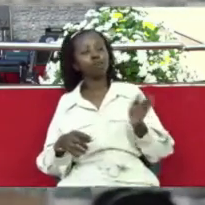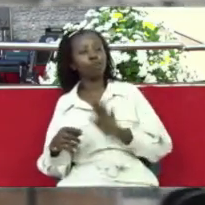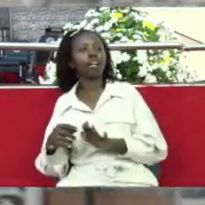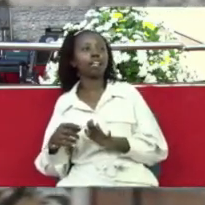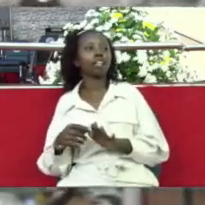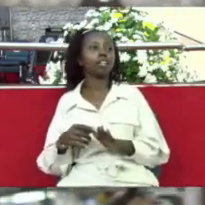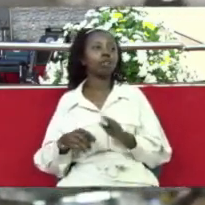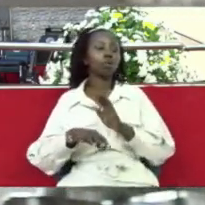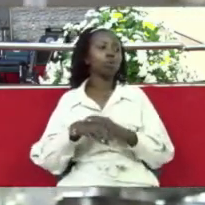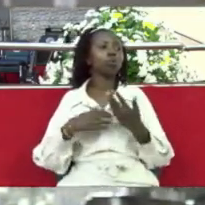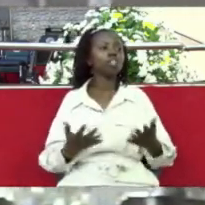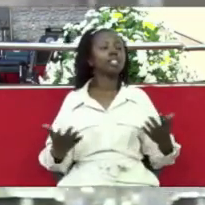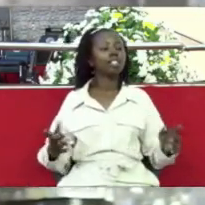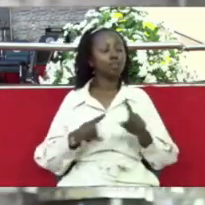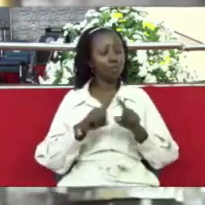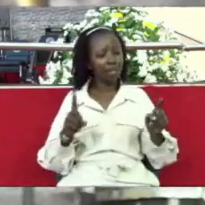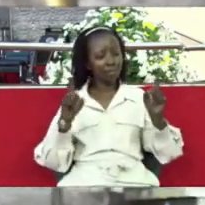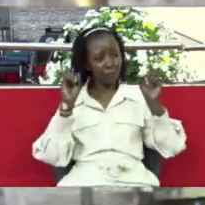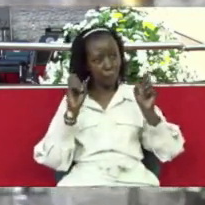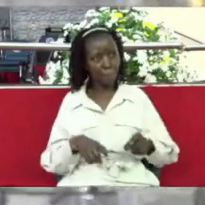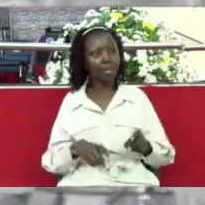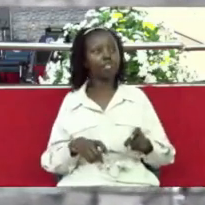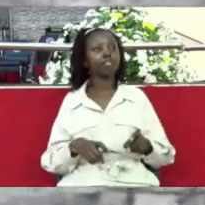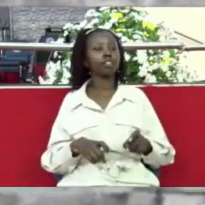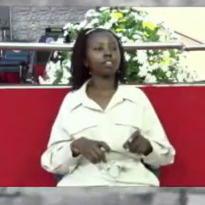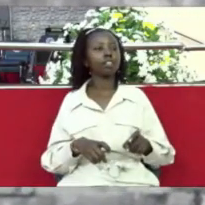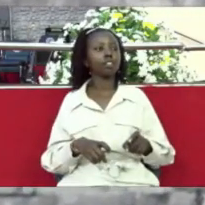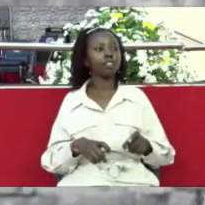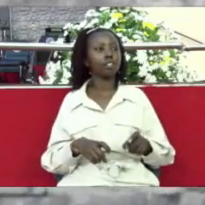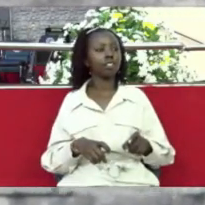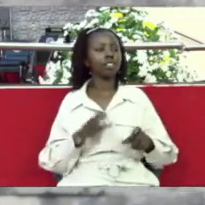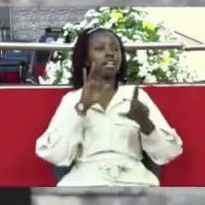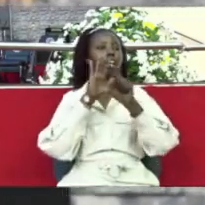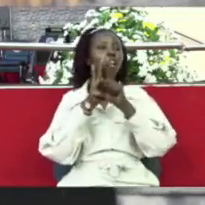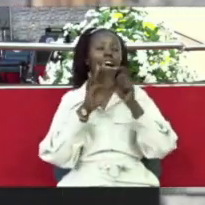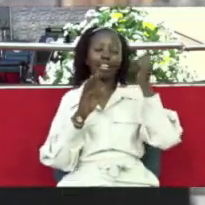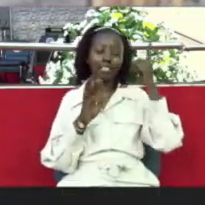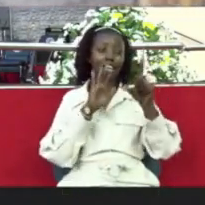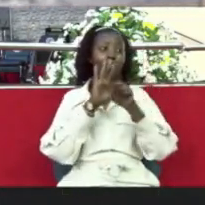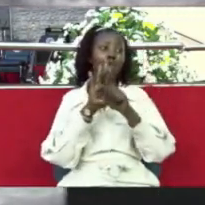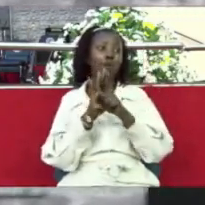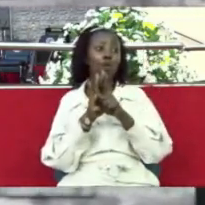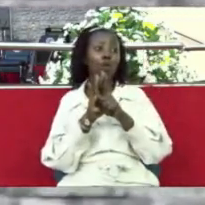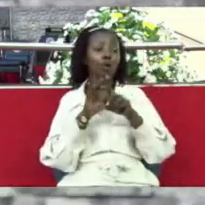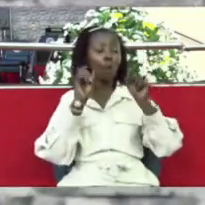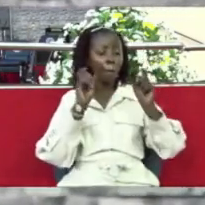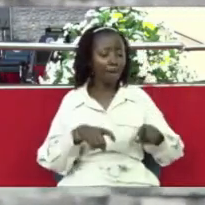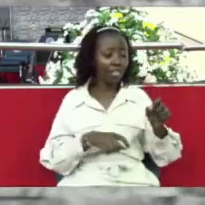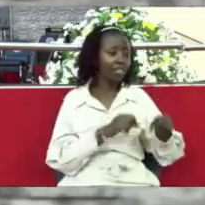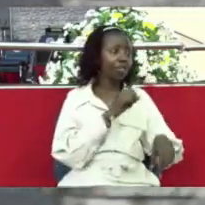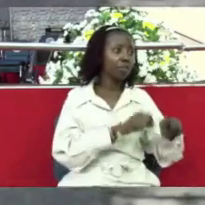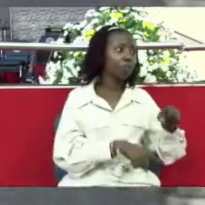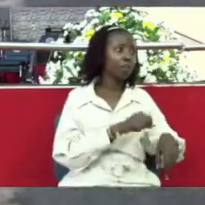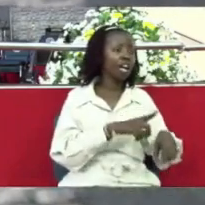But it is definite. It is a law. You must plant what you